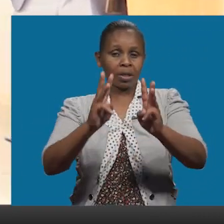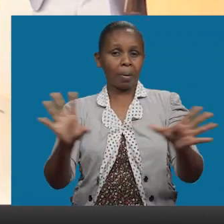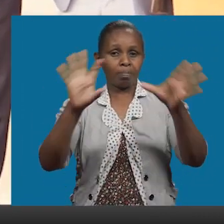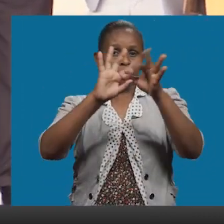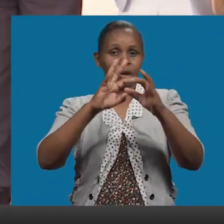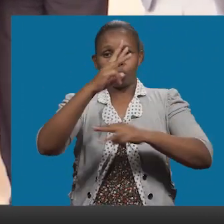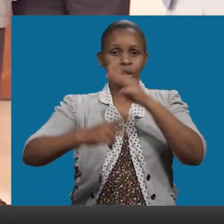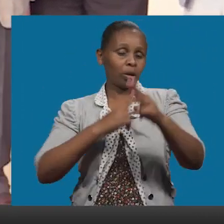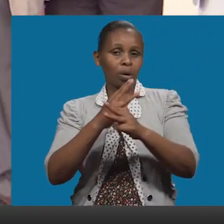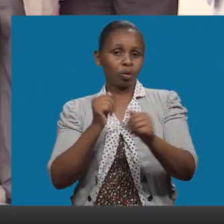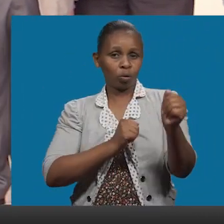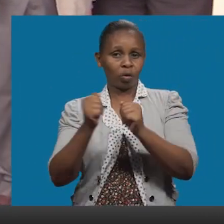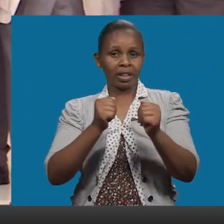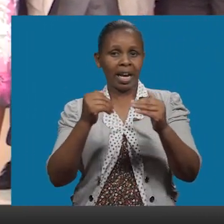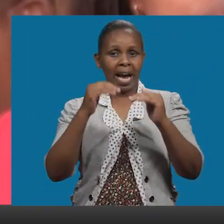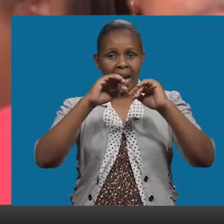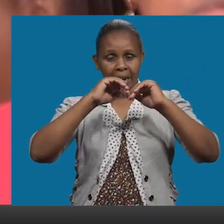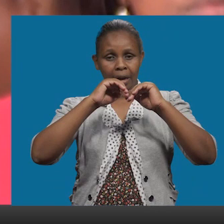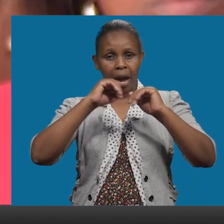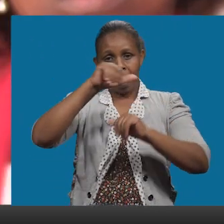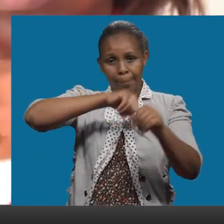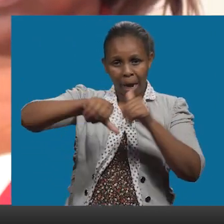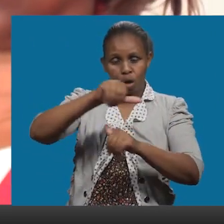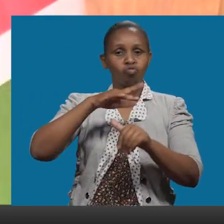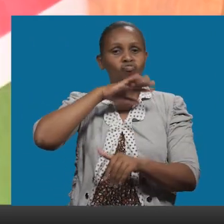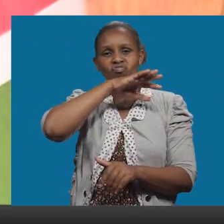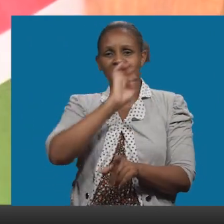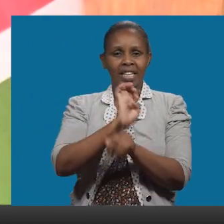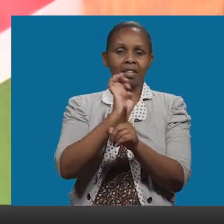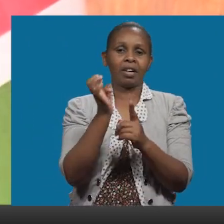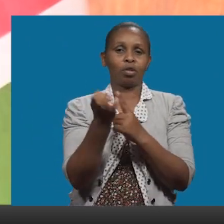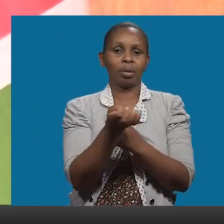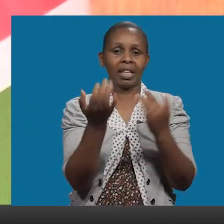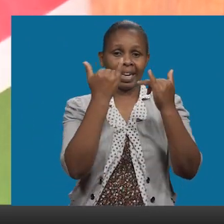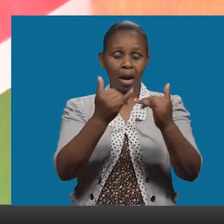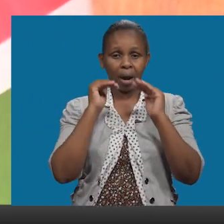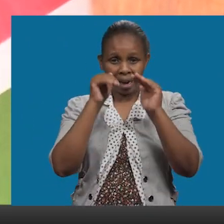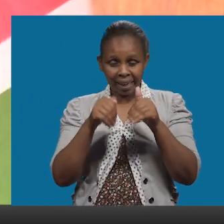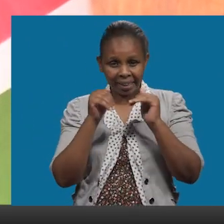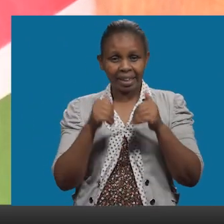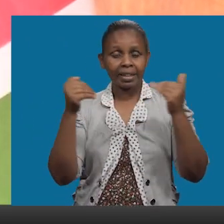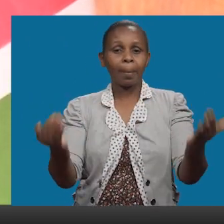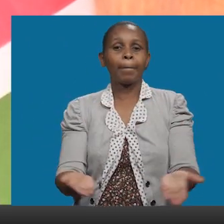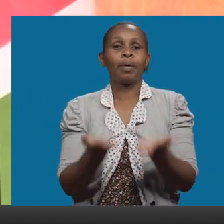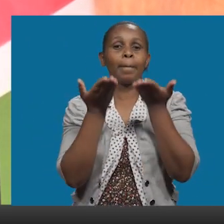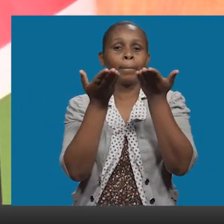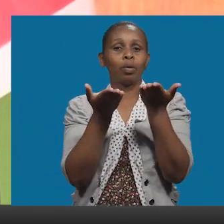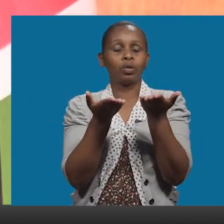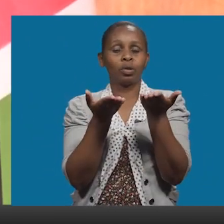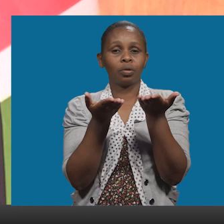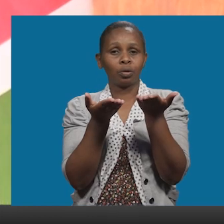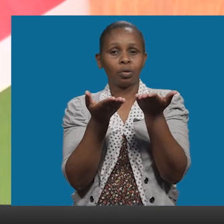kuungana na dunia katika kupigana vita dhidi ya uchafuzi wa mazingira. Smart agriculture and